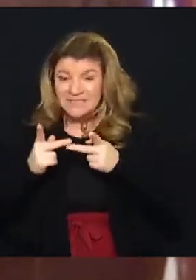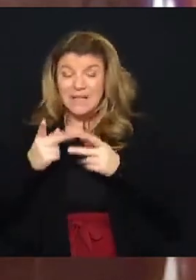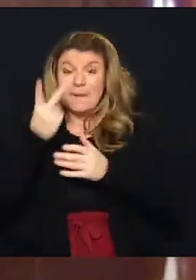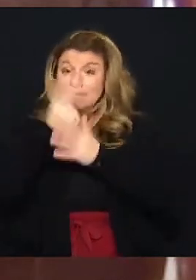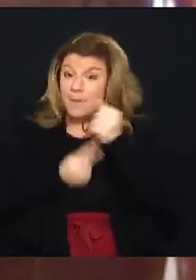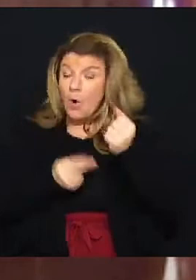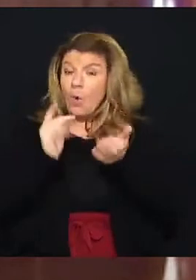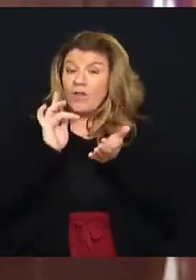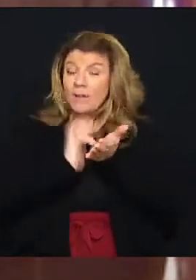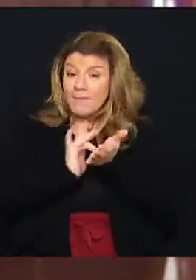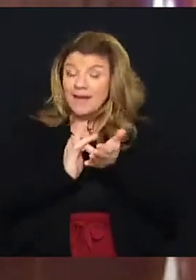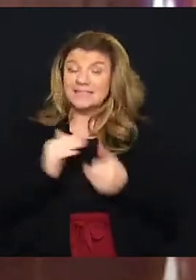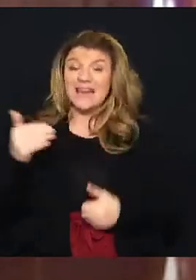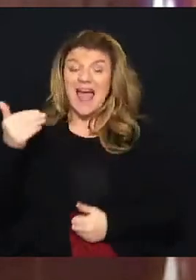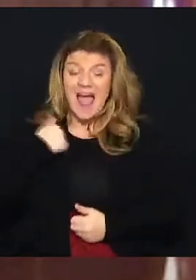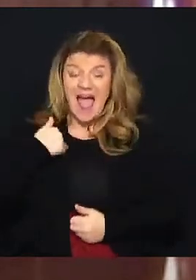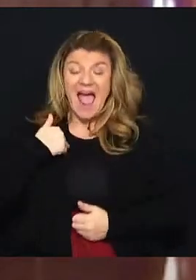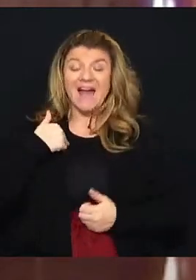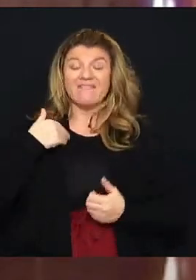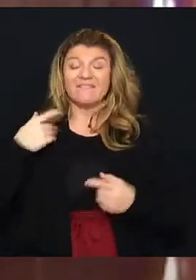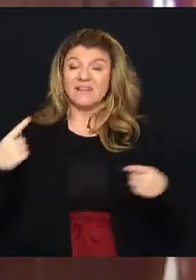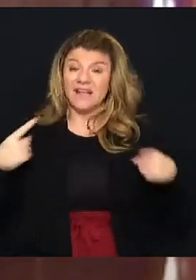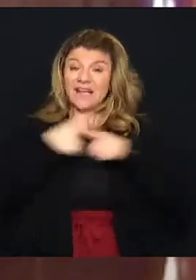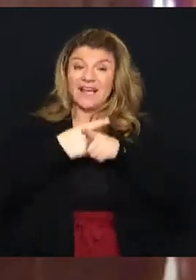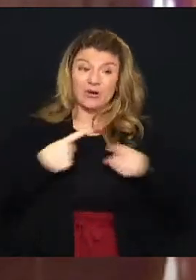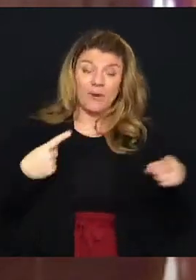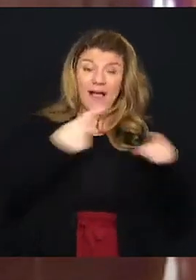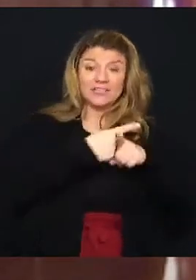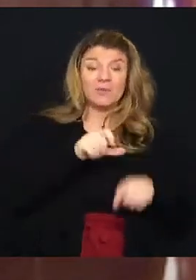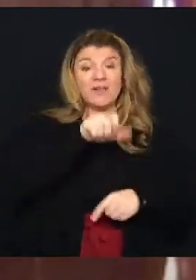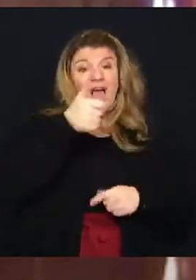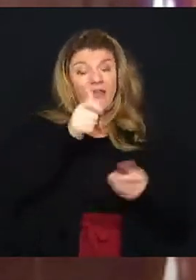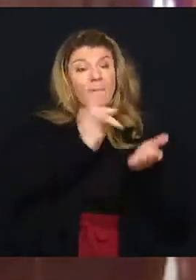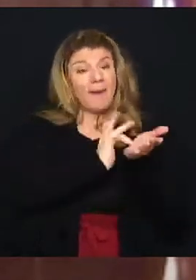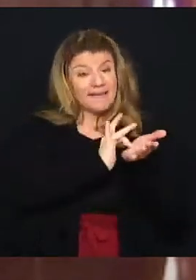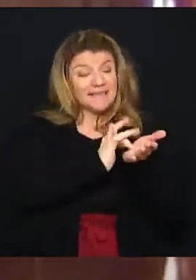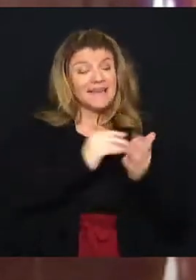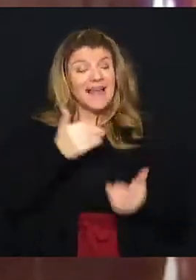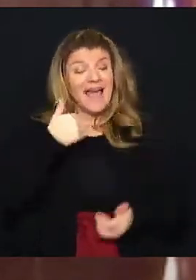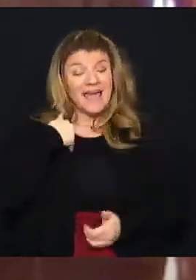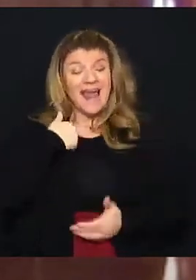medicines have interactions with other medications and have some